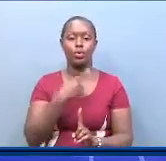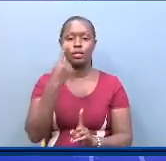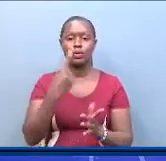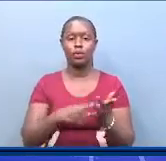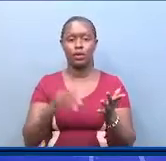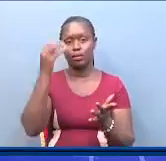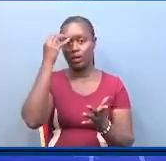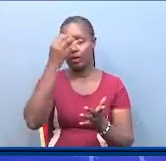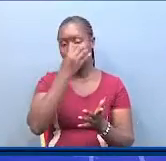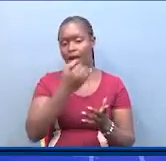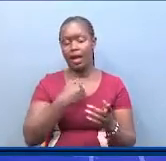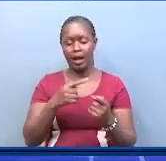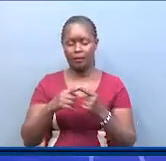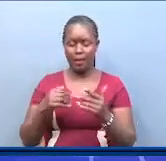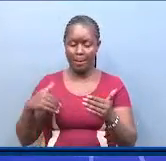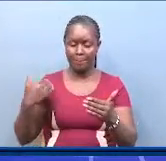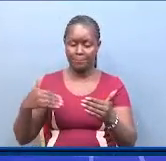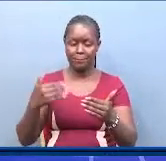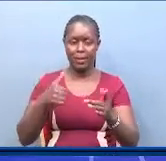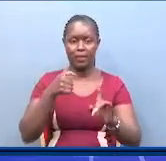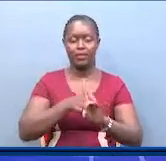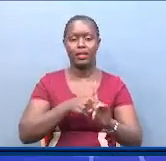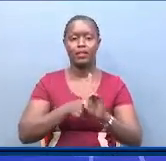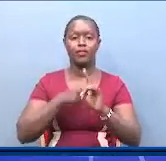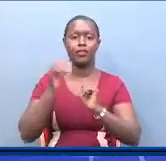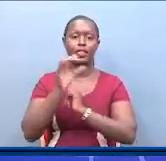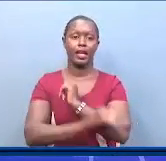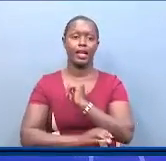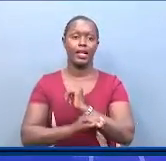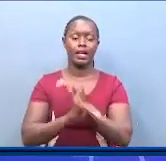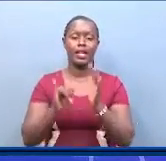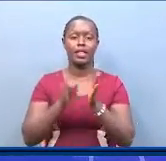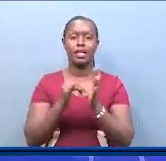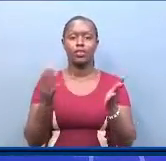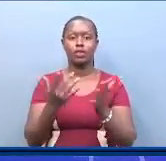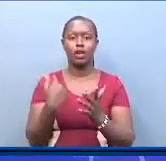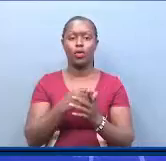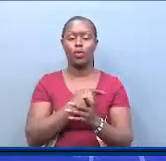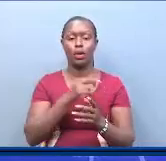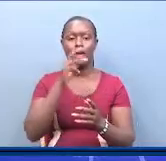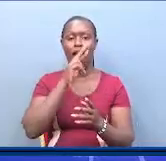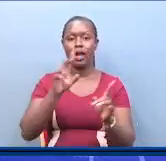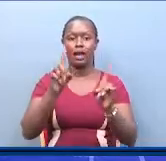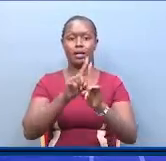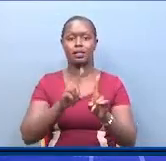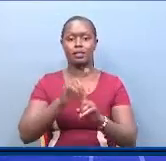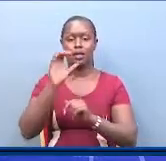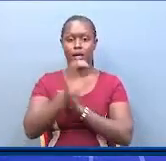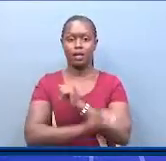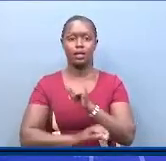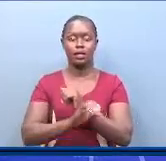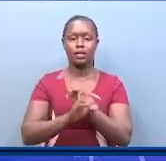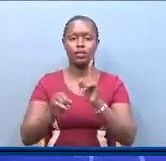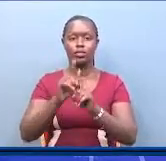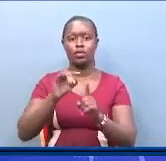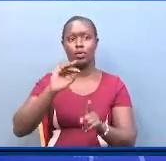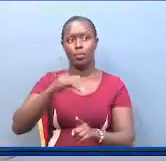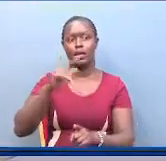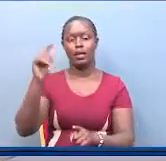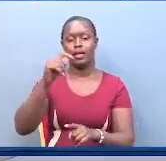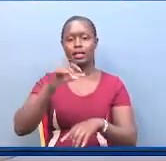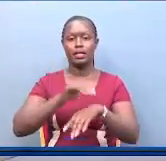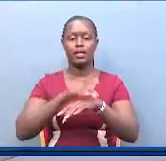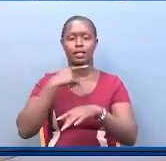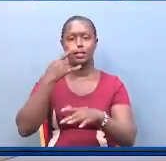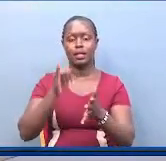Karua has a track record of fighting for this country. And that is where we are as a country. And is Mount Kenya buying the idea that yes, Martha Karua Yes, Mount Kenya